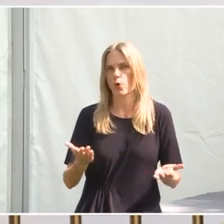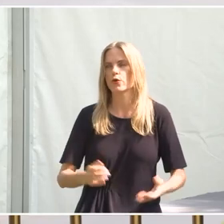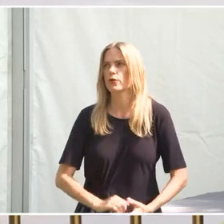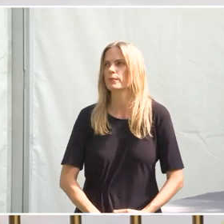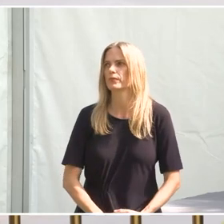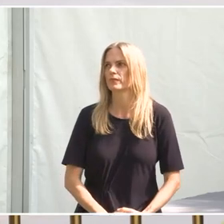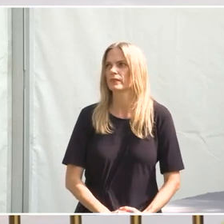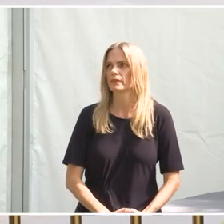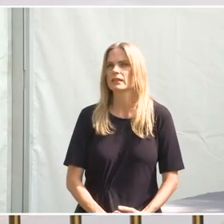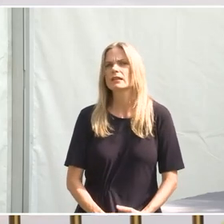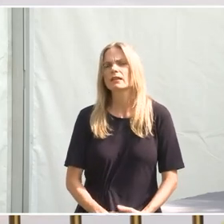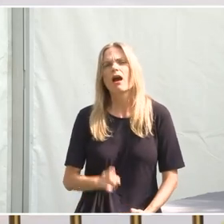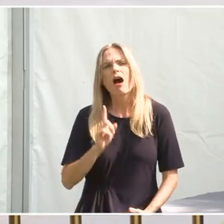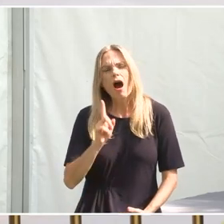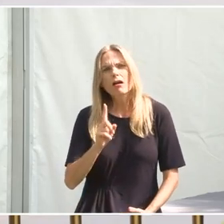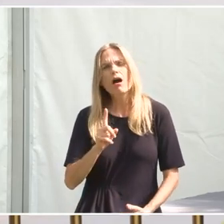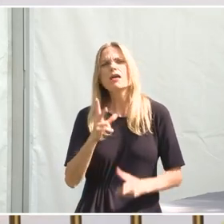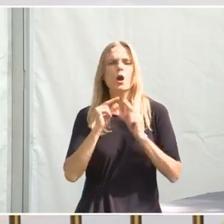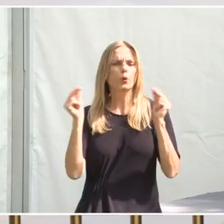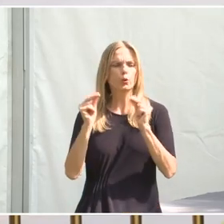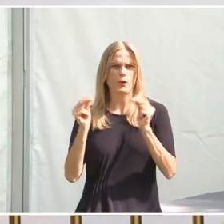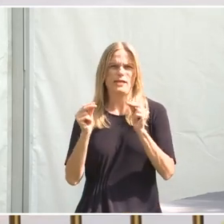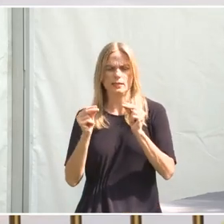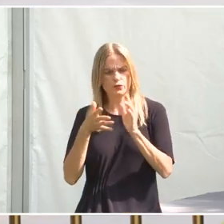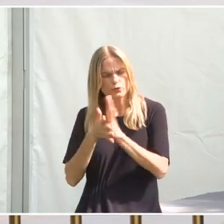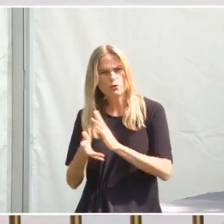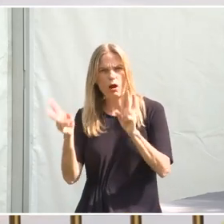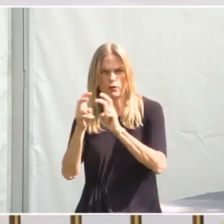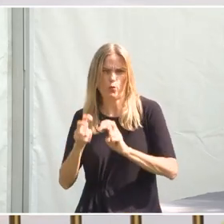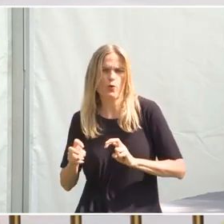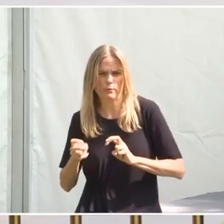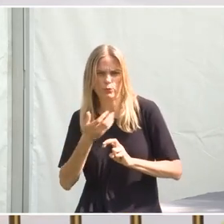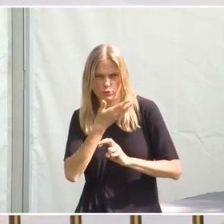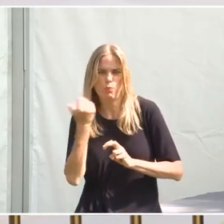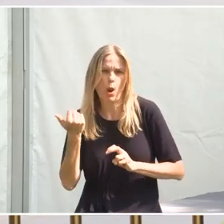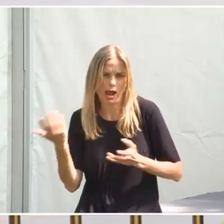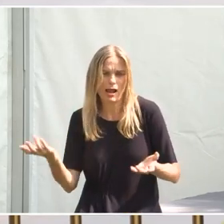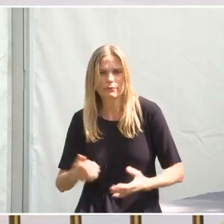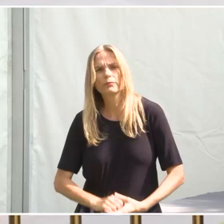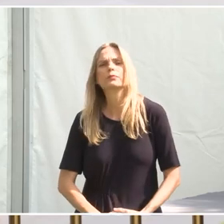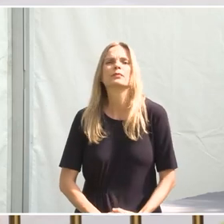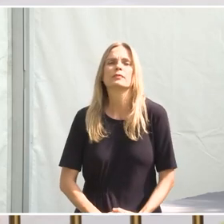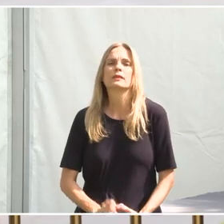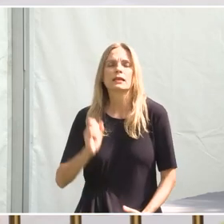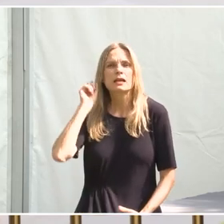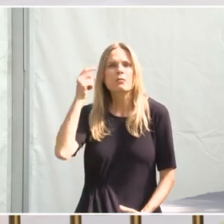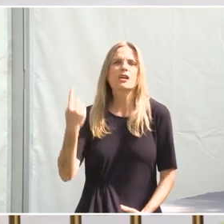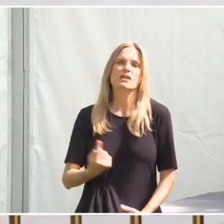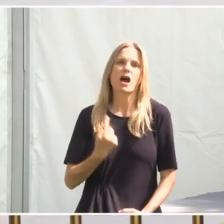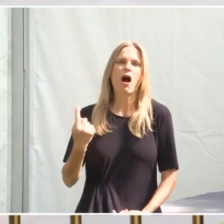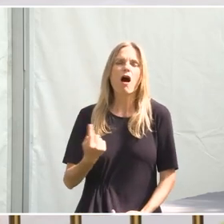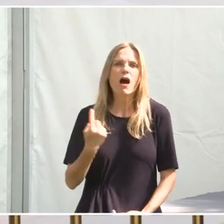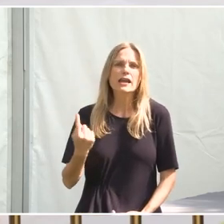no evidence, but there's really, really a lot of research out there, but no evidence yet. I think the only thing that's evidence when